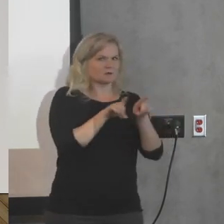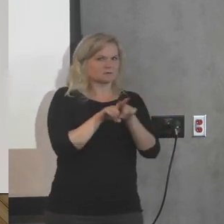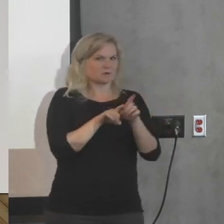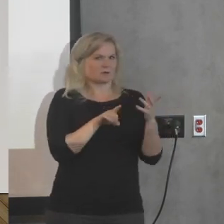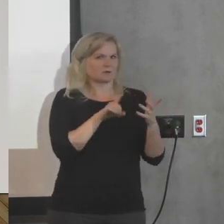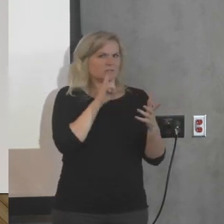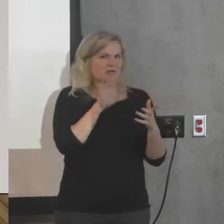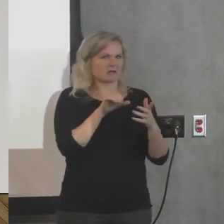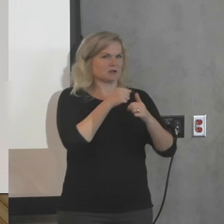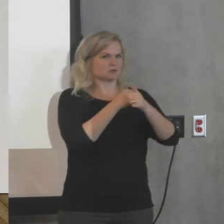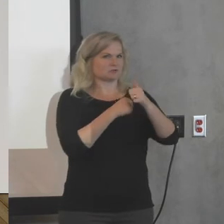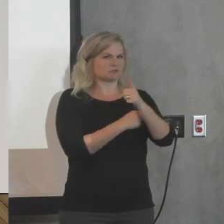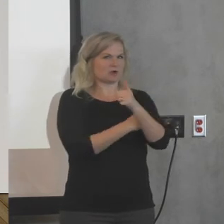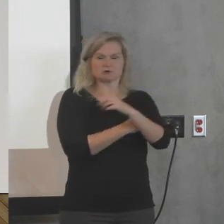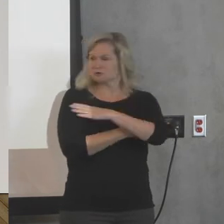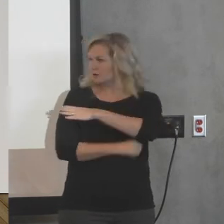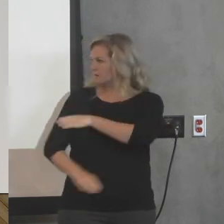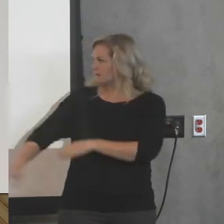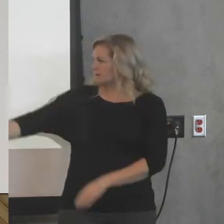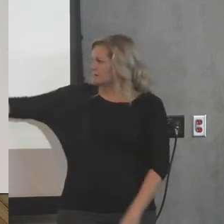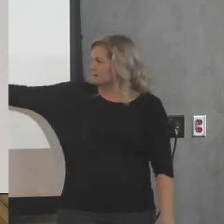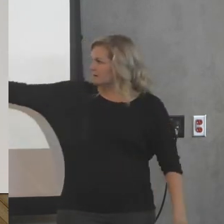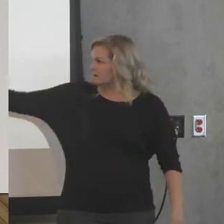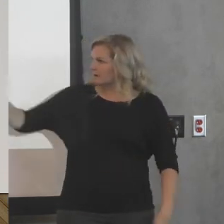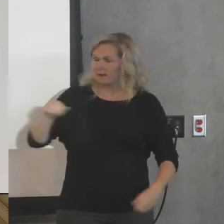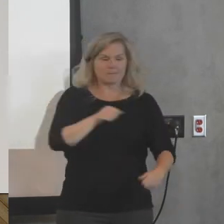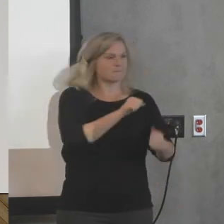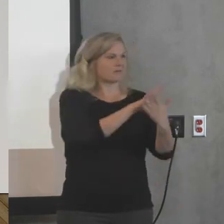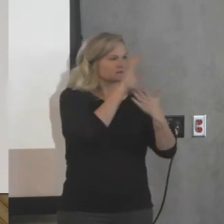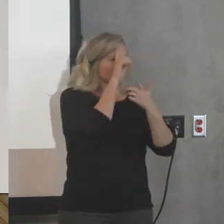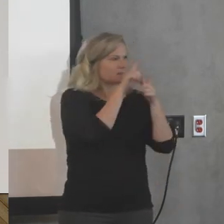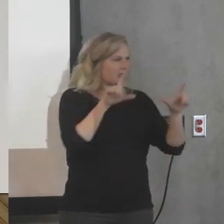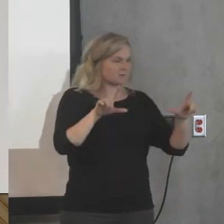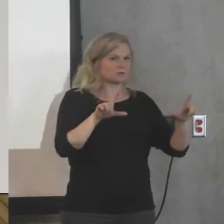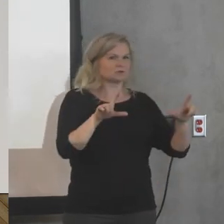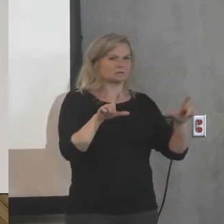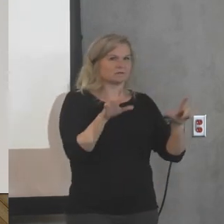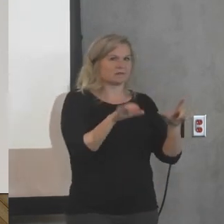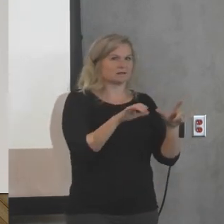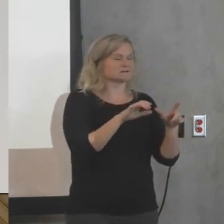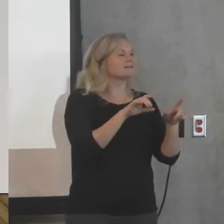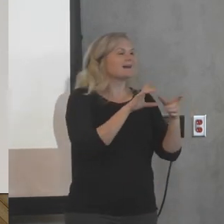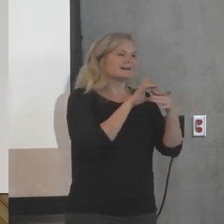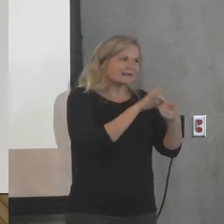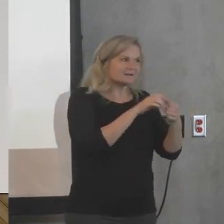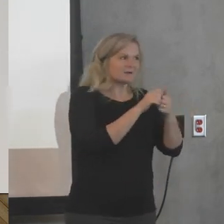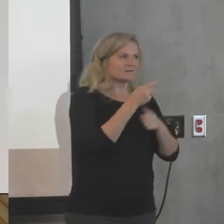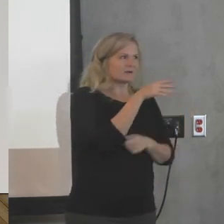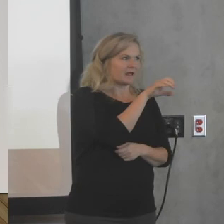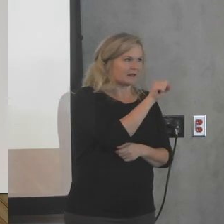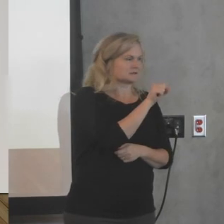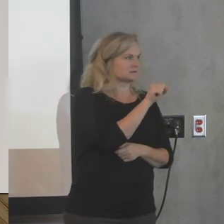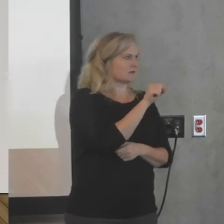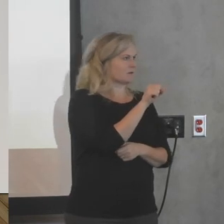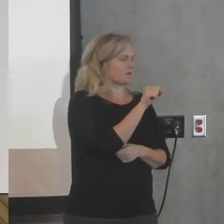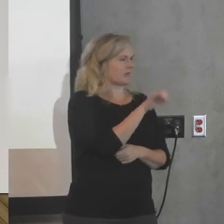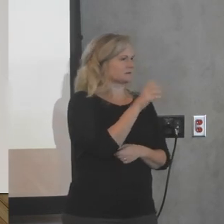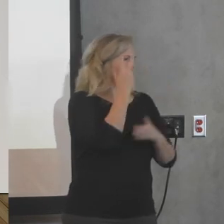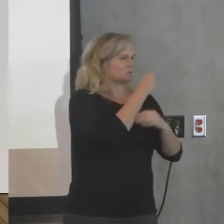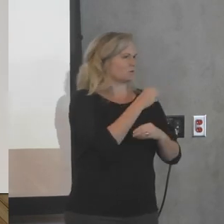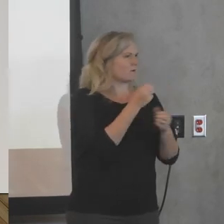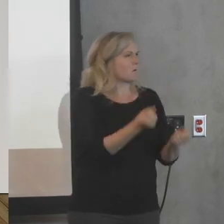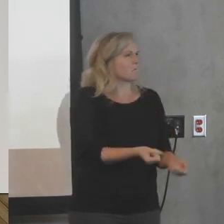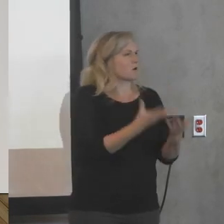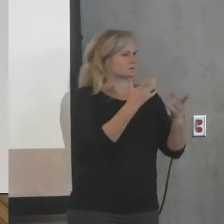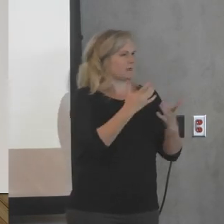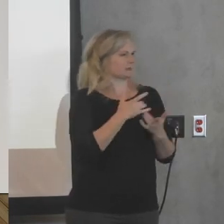Education, is another great one for working on phonetics. And it's a beautiful multisensory